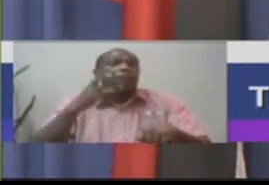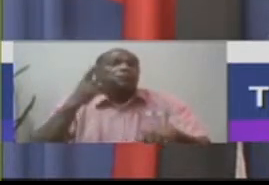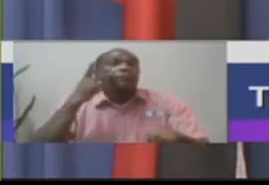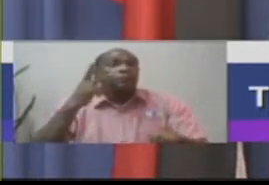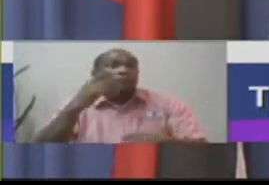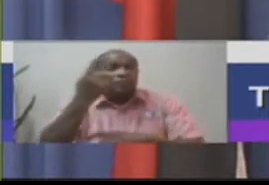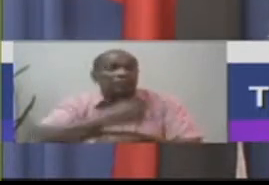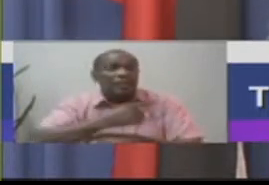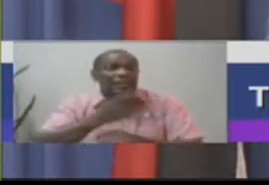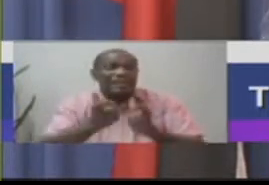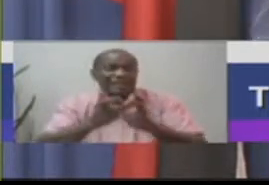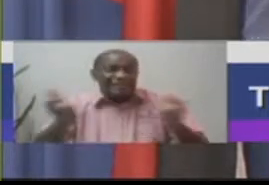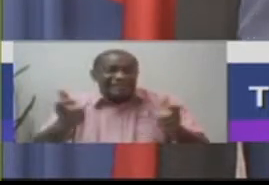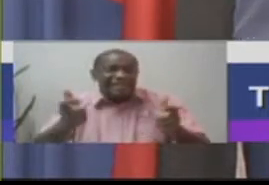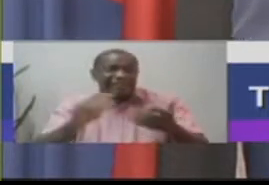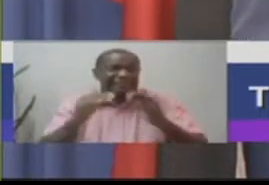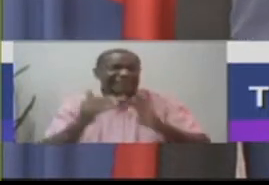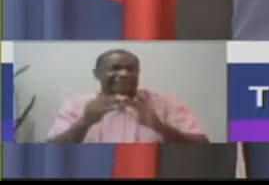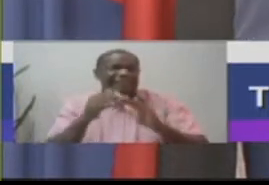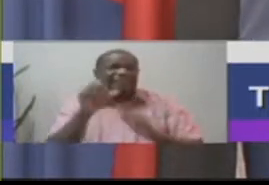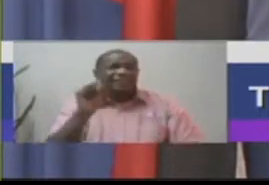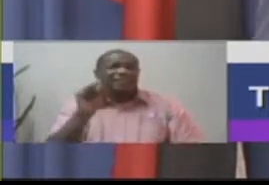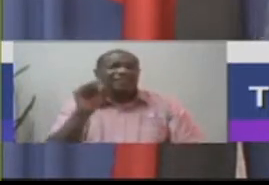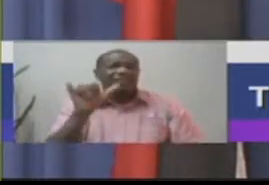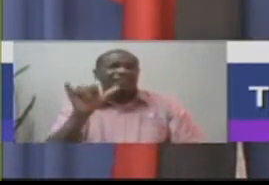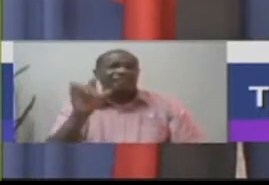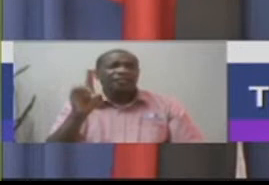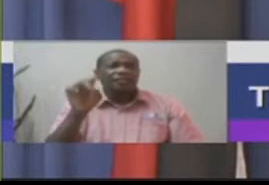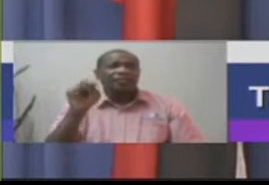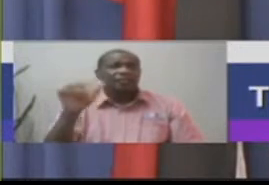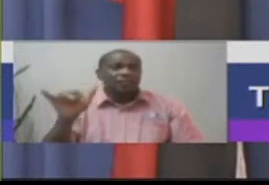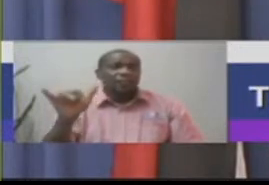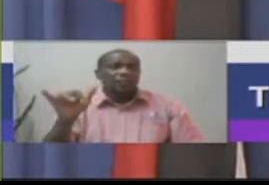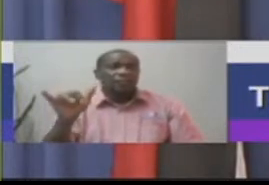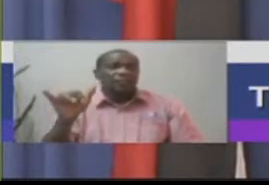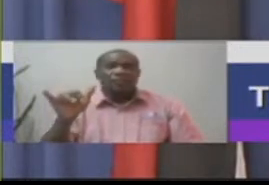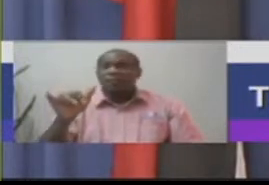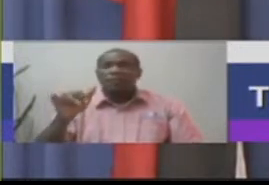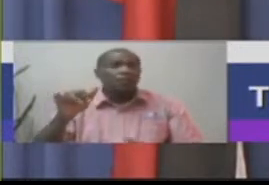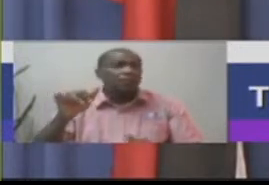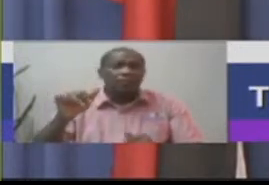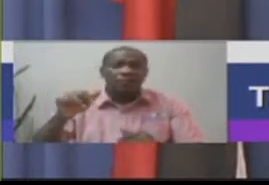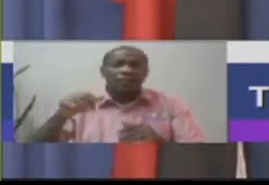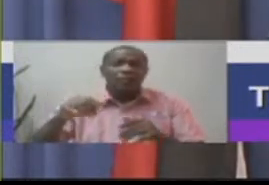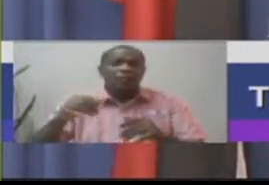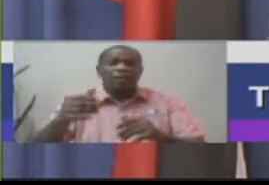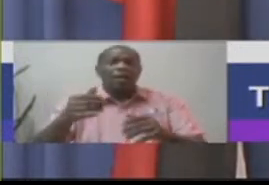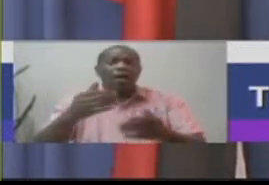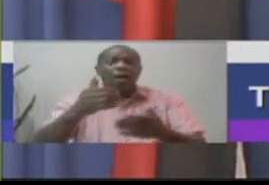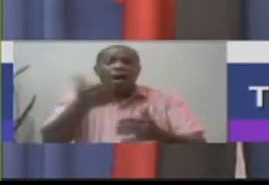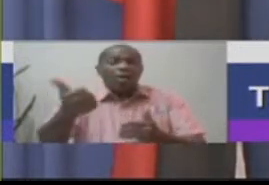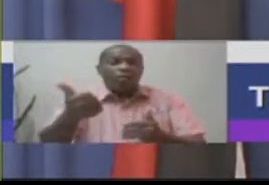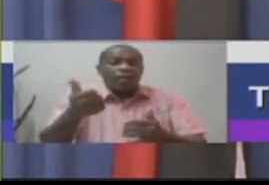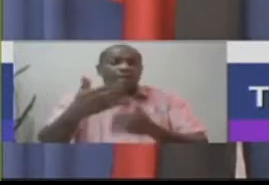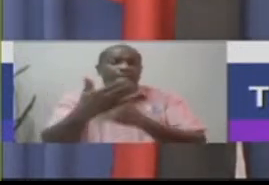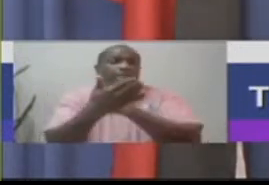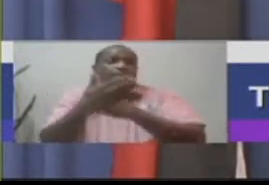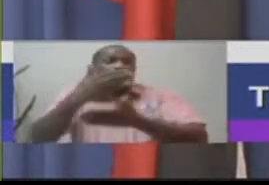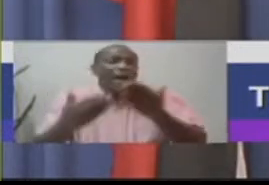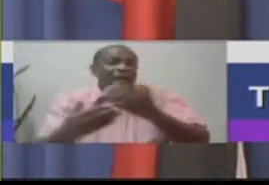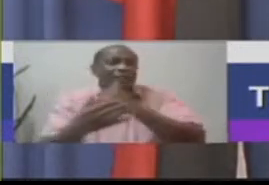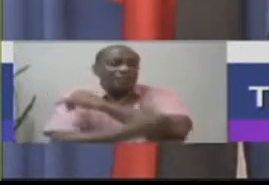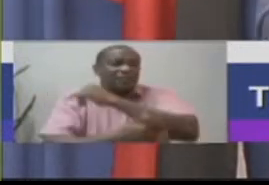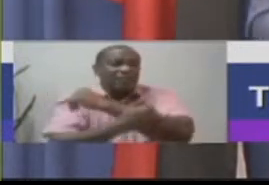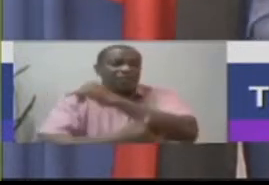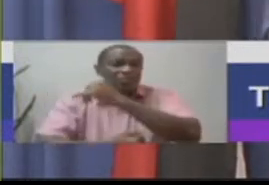in Australia, Sydney, is cut off from the rest of the country, and other states are refusing to accept